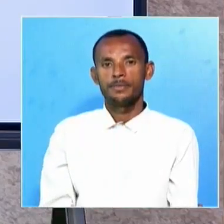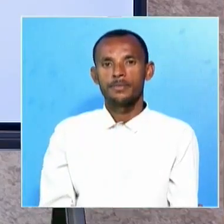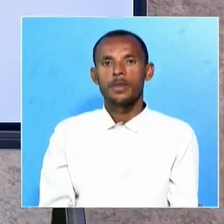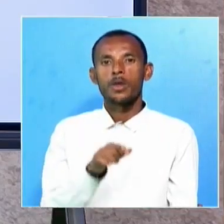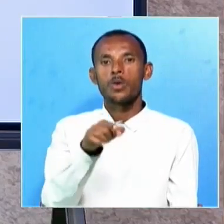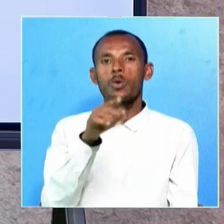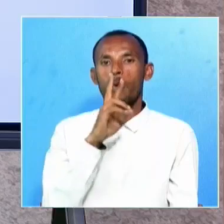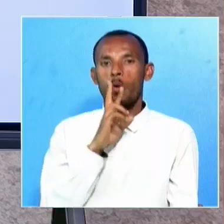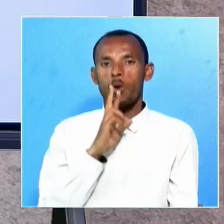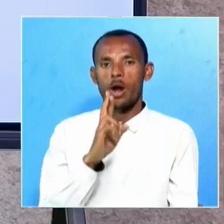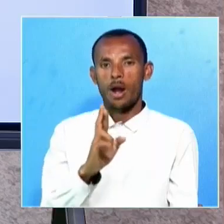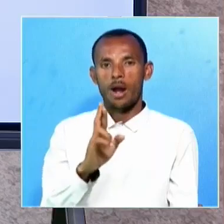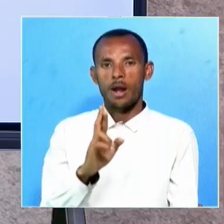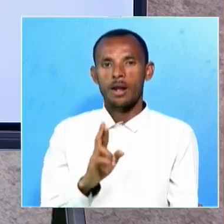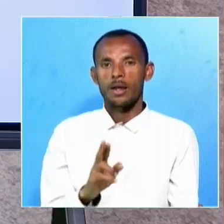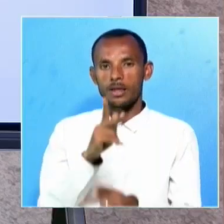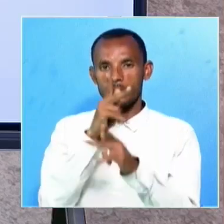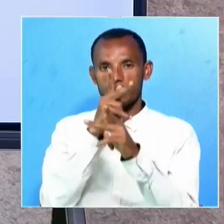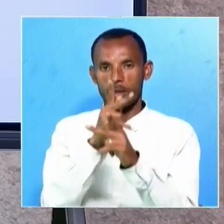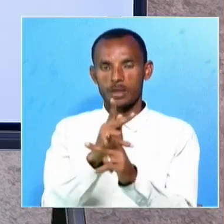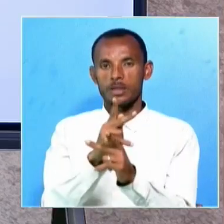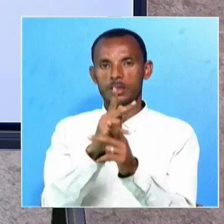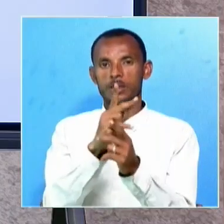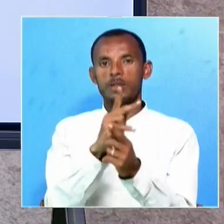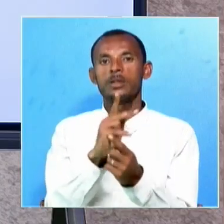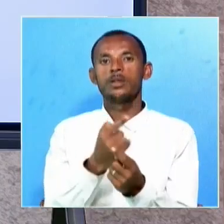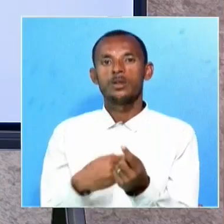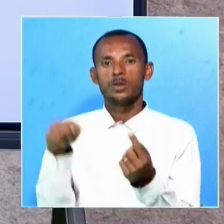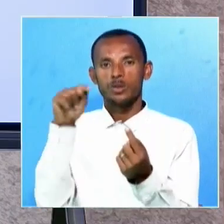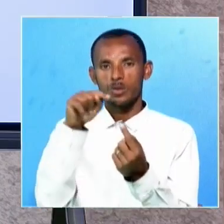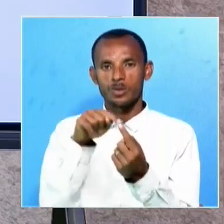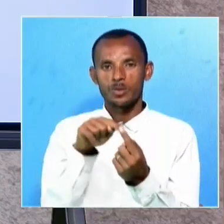you are expected